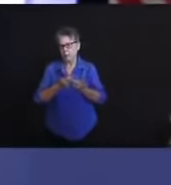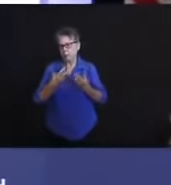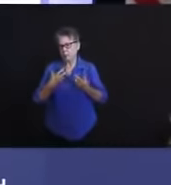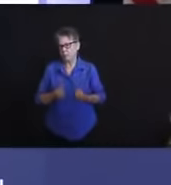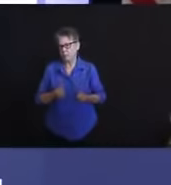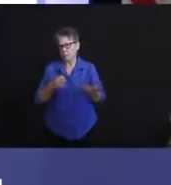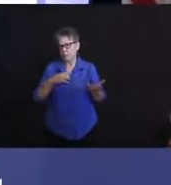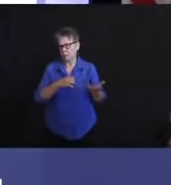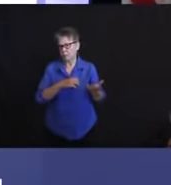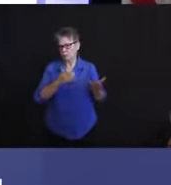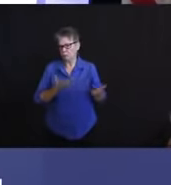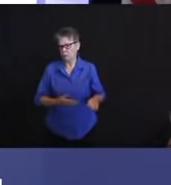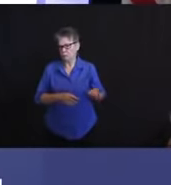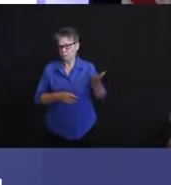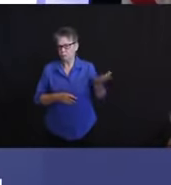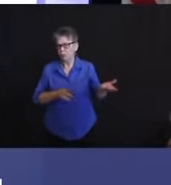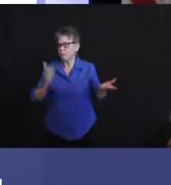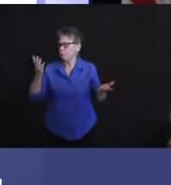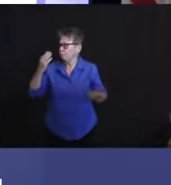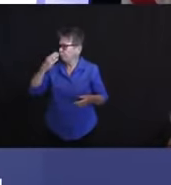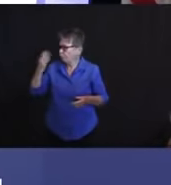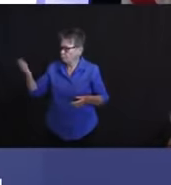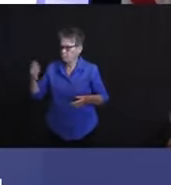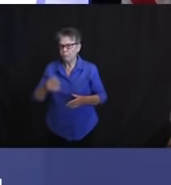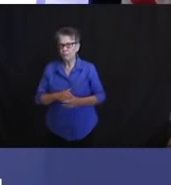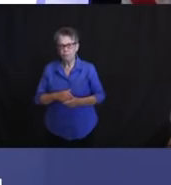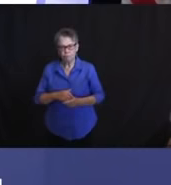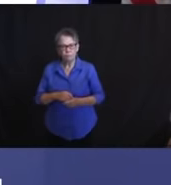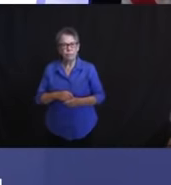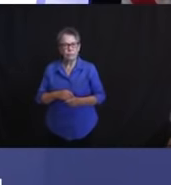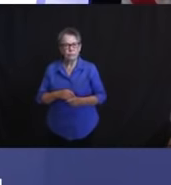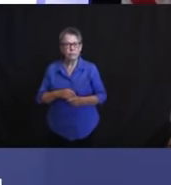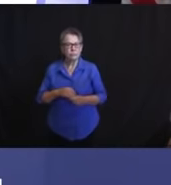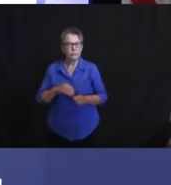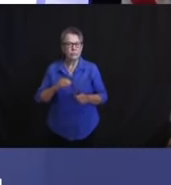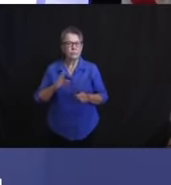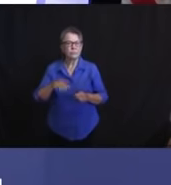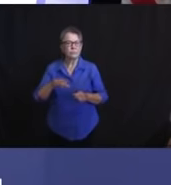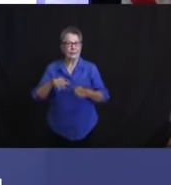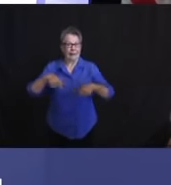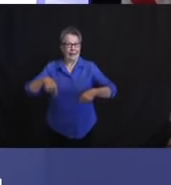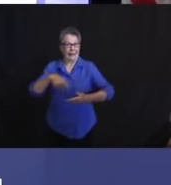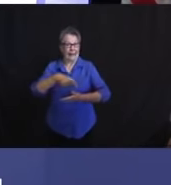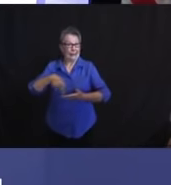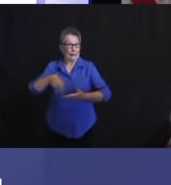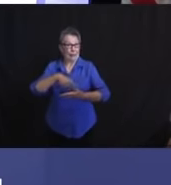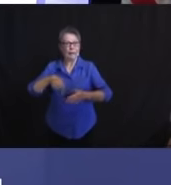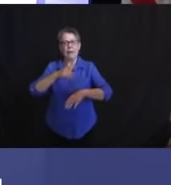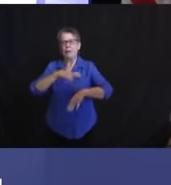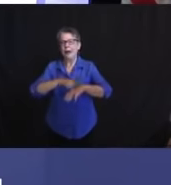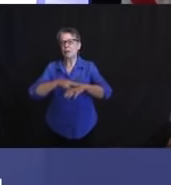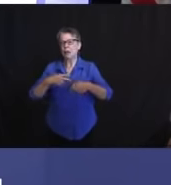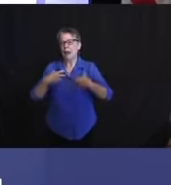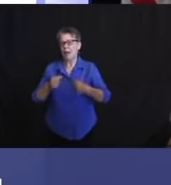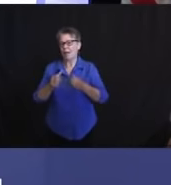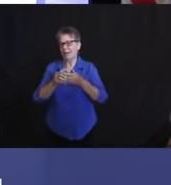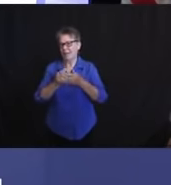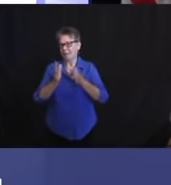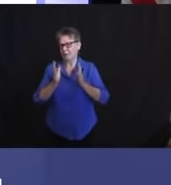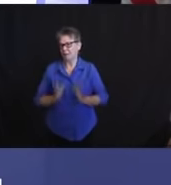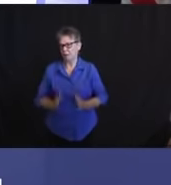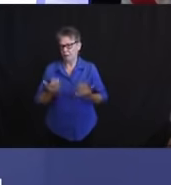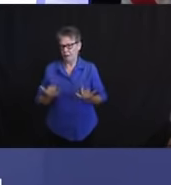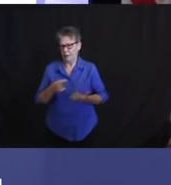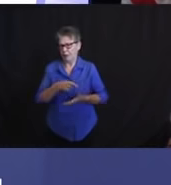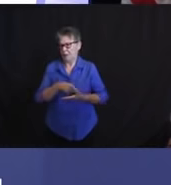and good afternoon. Well, this week, national health leaders have shared some sobering news about the spread of COVID-19 in our